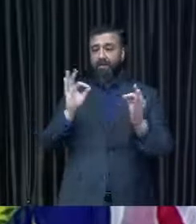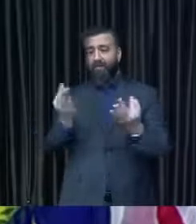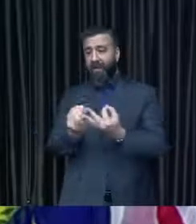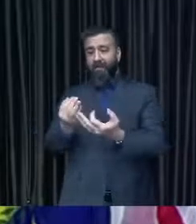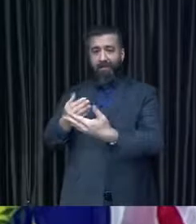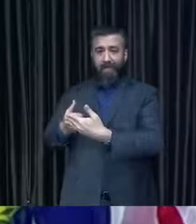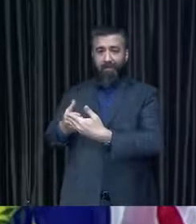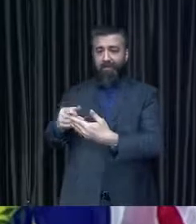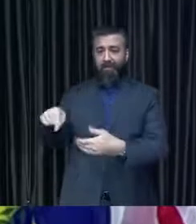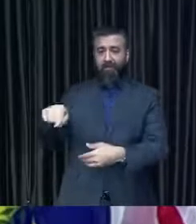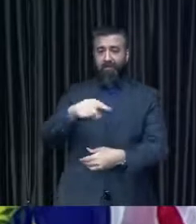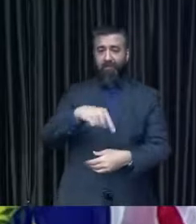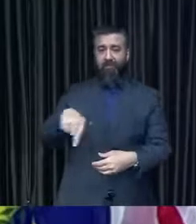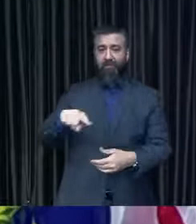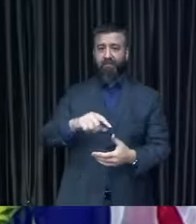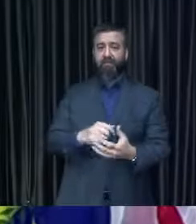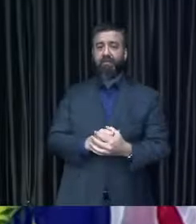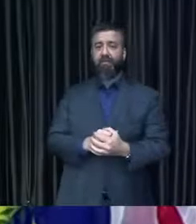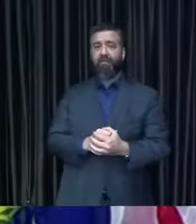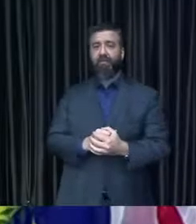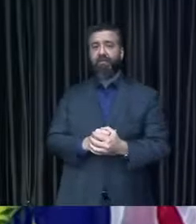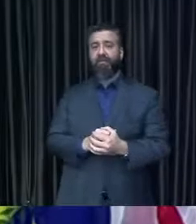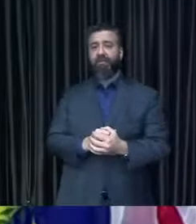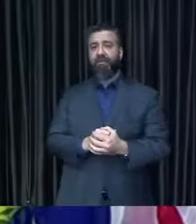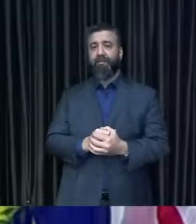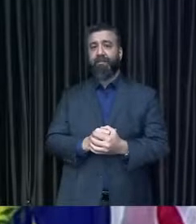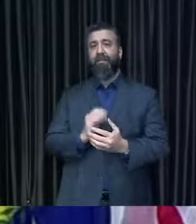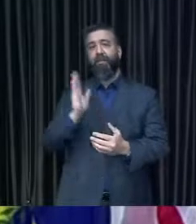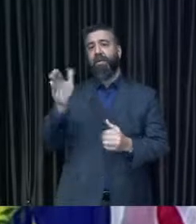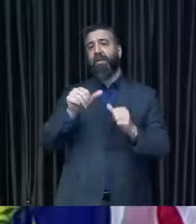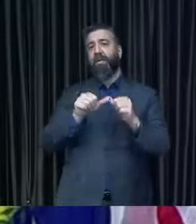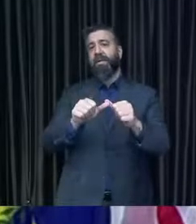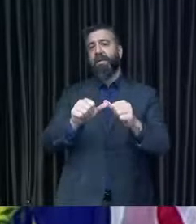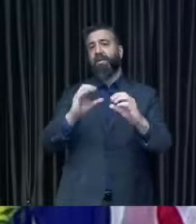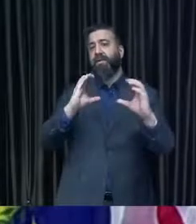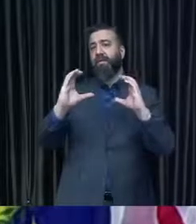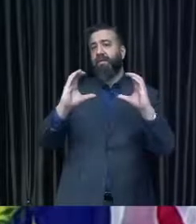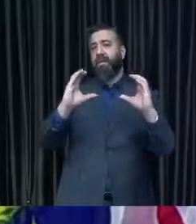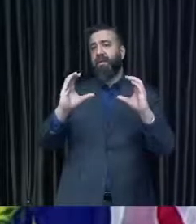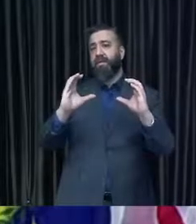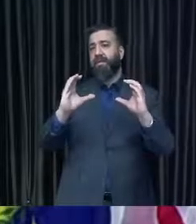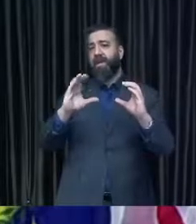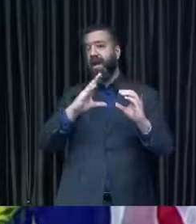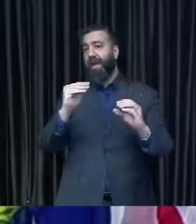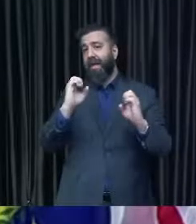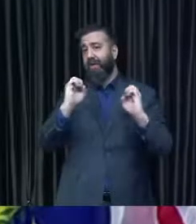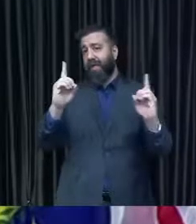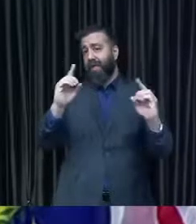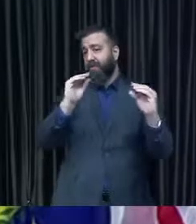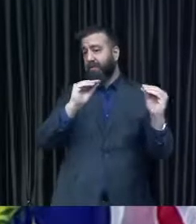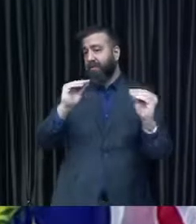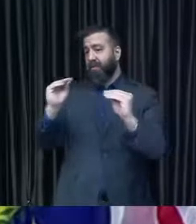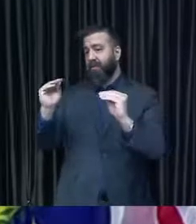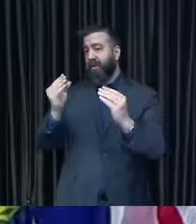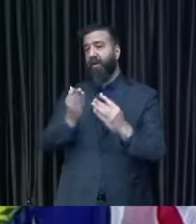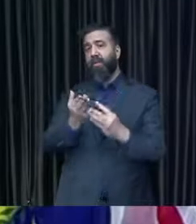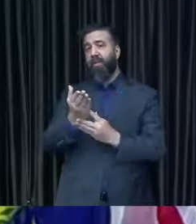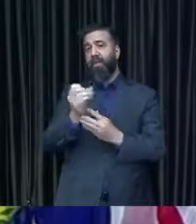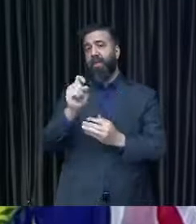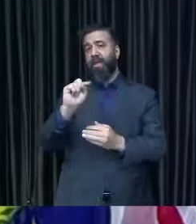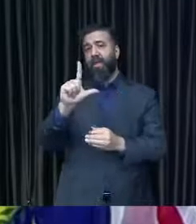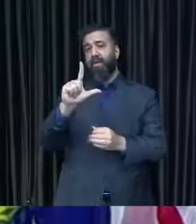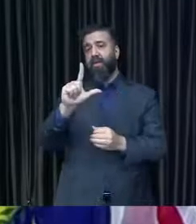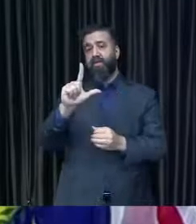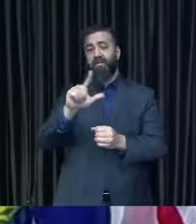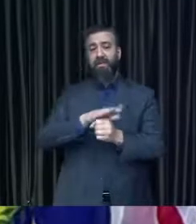neighbors, and any patrons at their place of employment. We will continue that communication effort and that education through the St. Louis County Department of